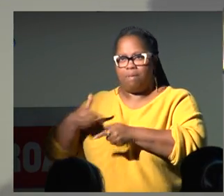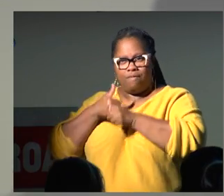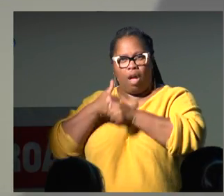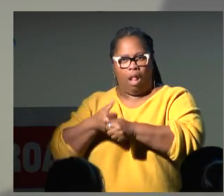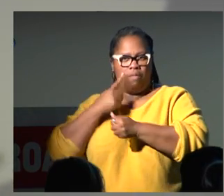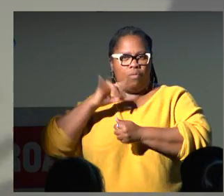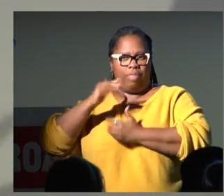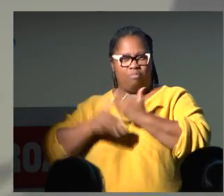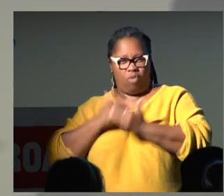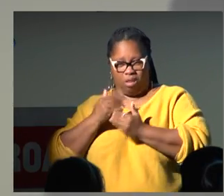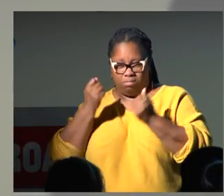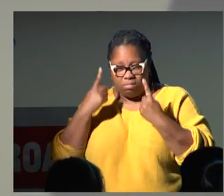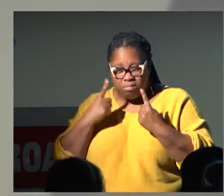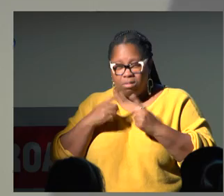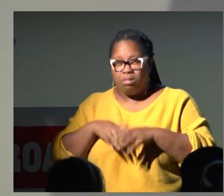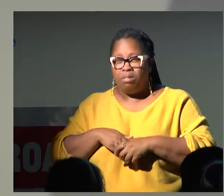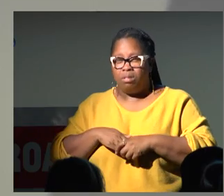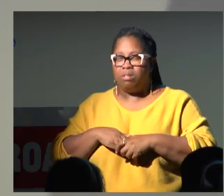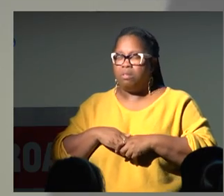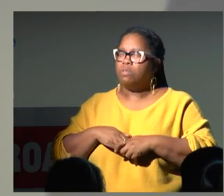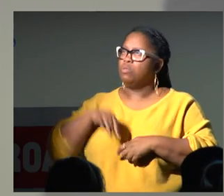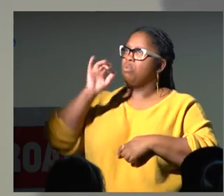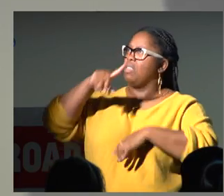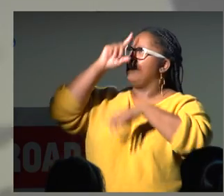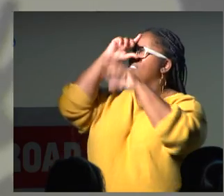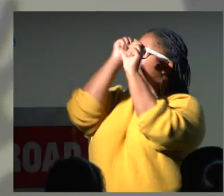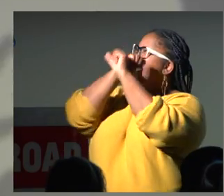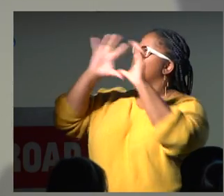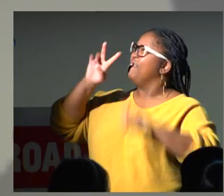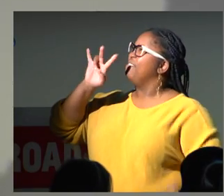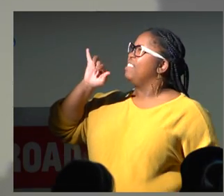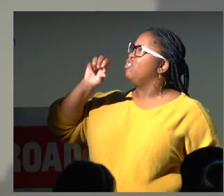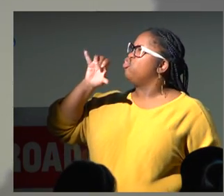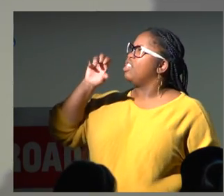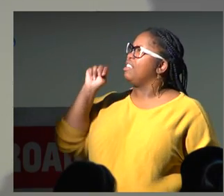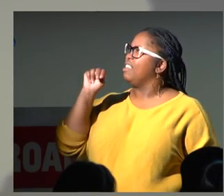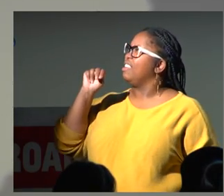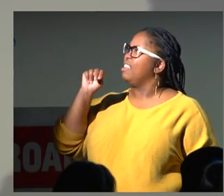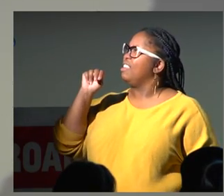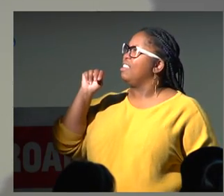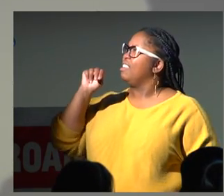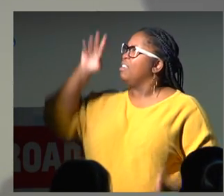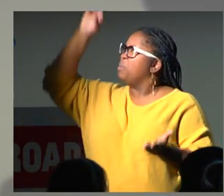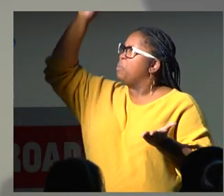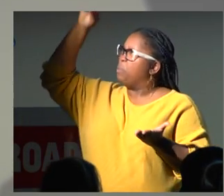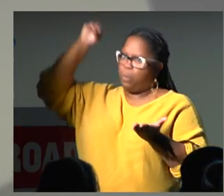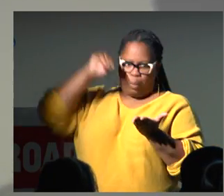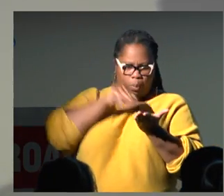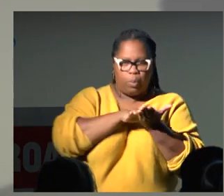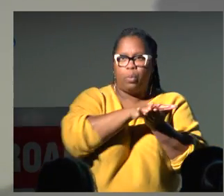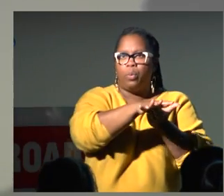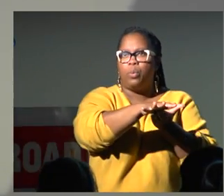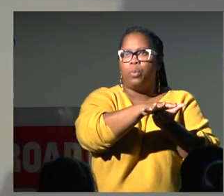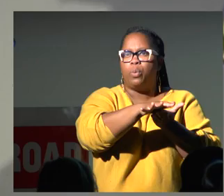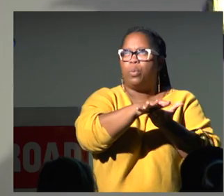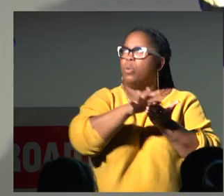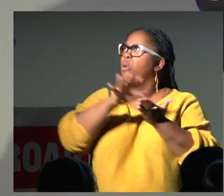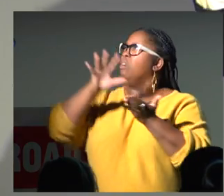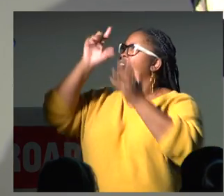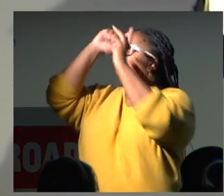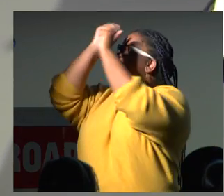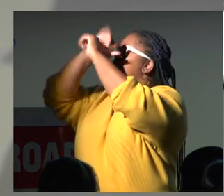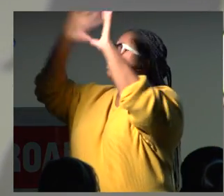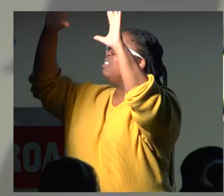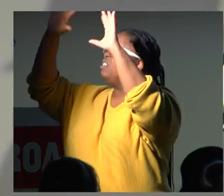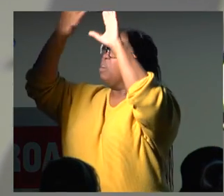saying? So the vision, as then I broadcast onto the surface of the paper or the canvas, now I'm working